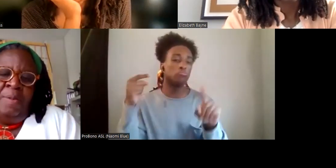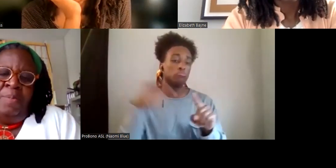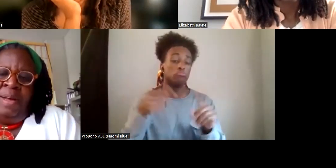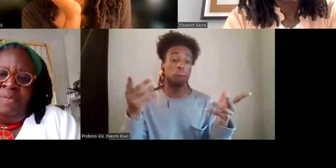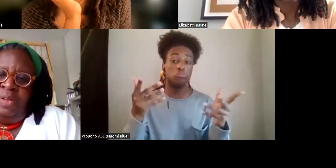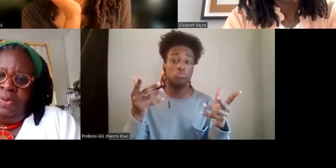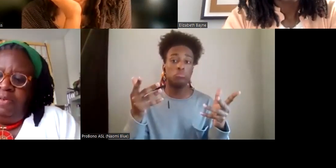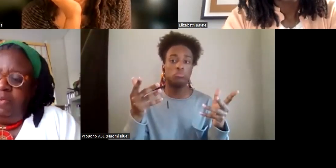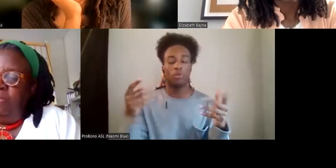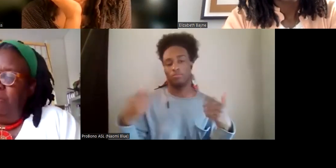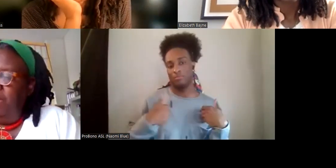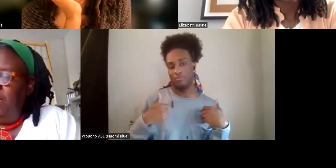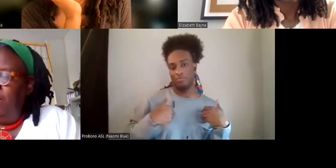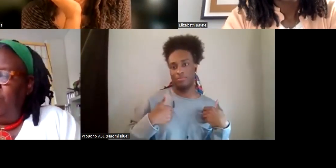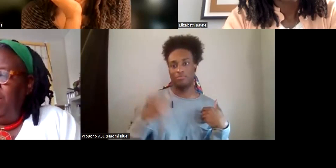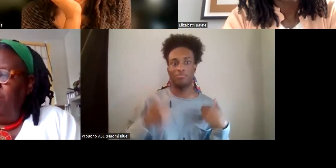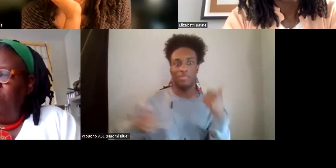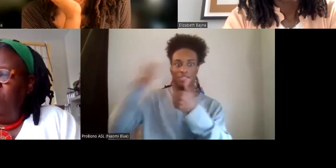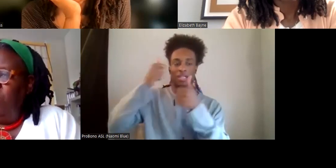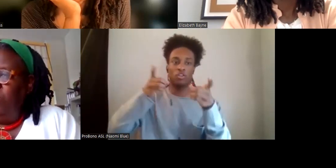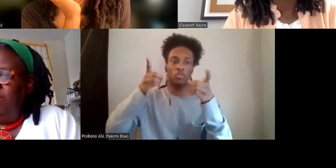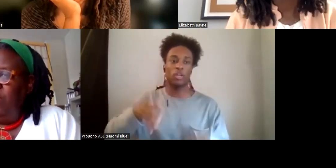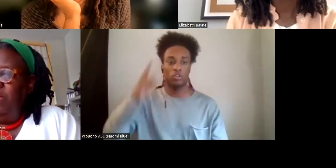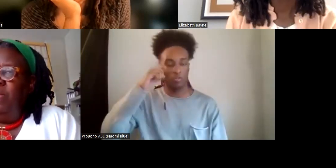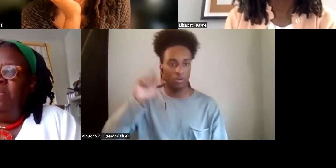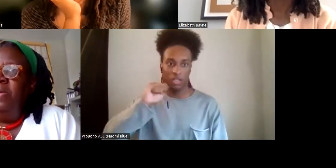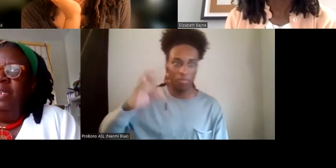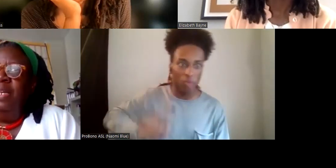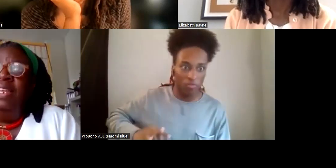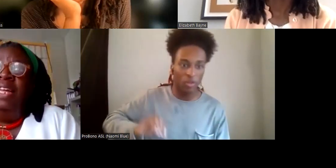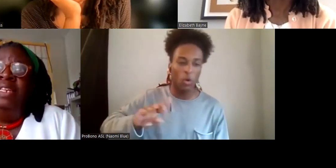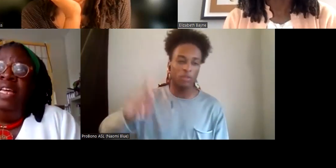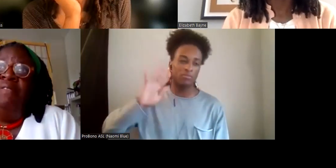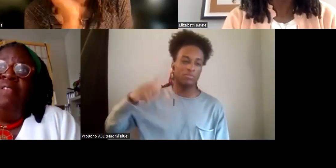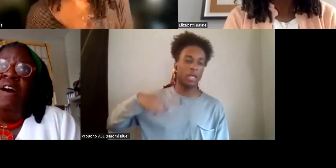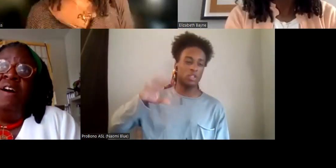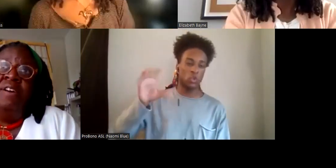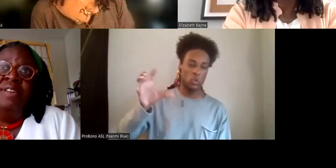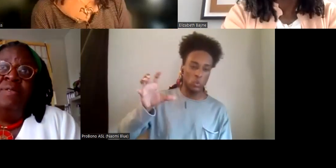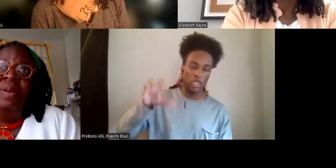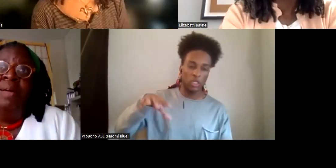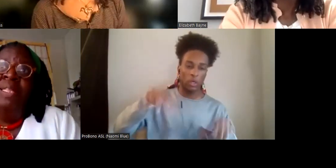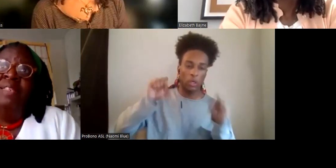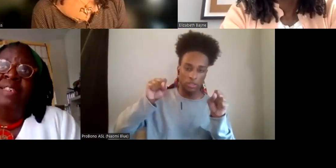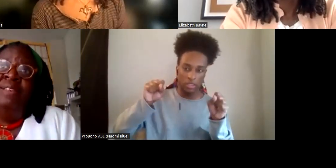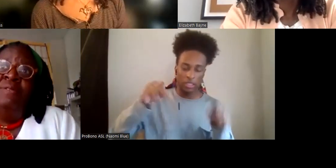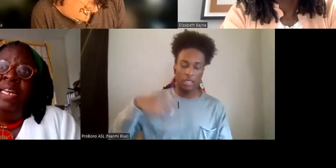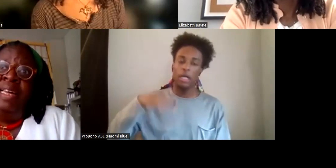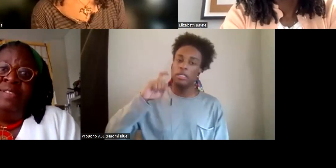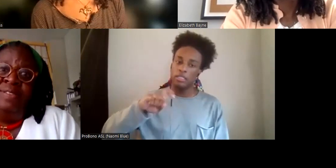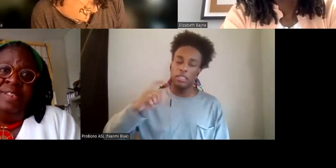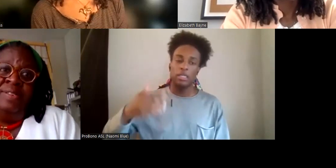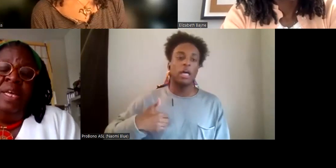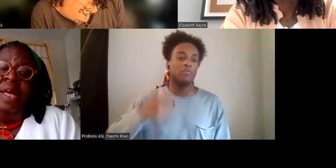director of a nonprofit, or even being a radio show host, as I was at one point in time, that I need to have the the skin of